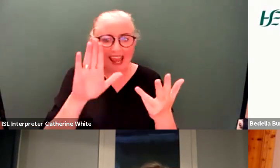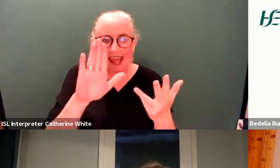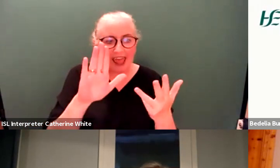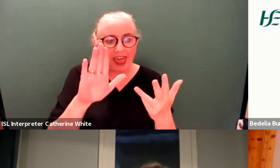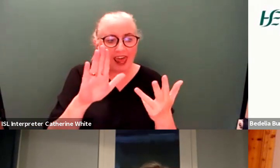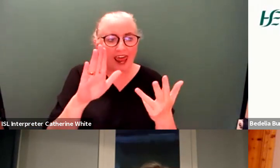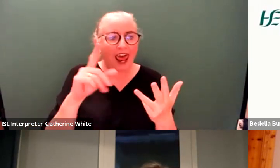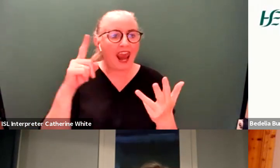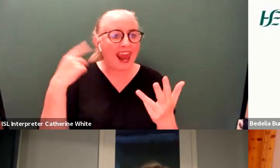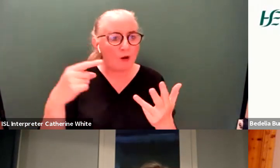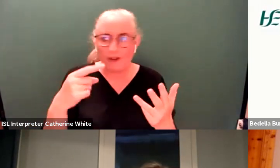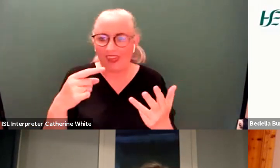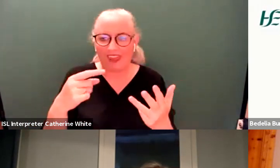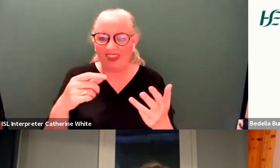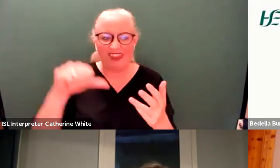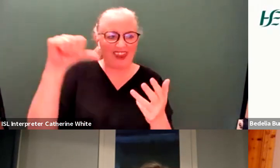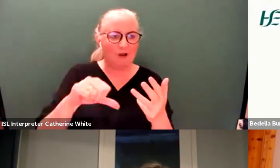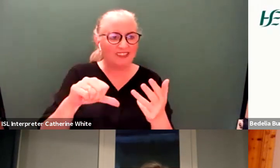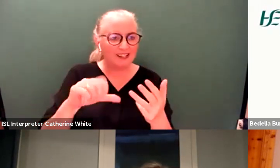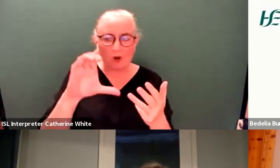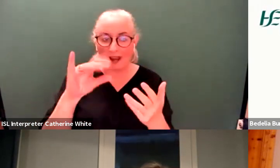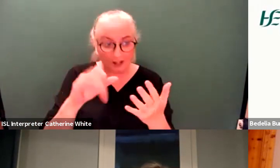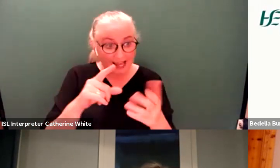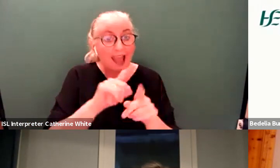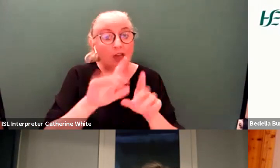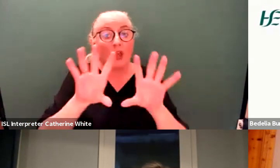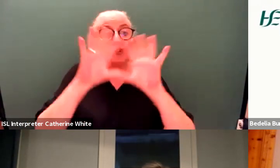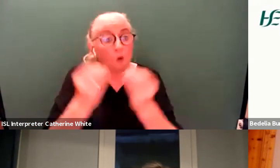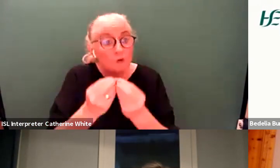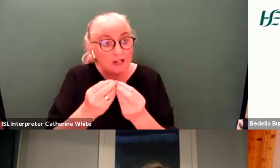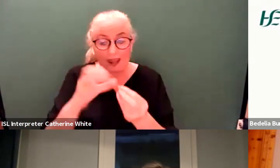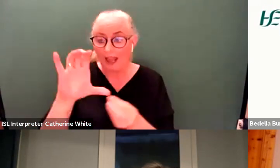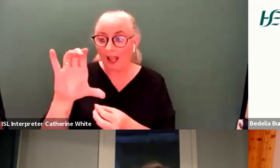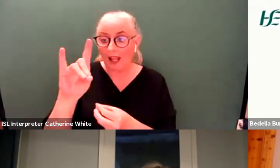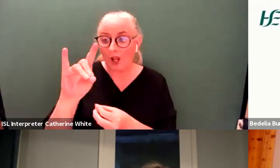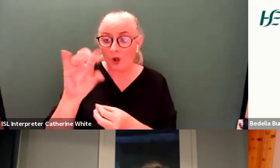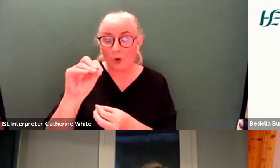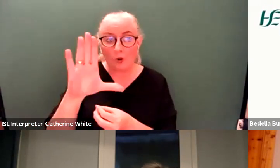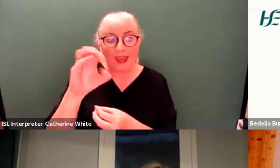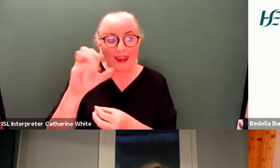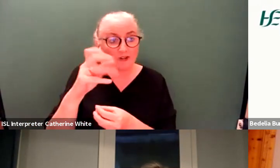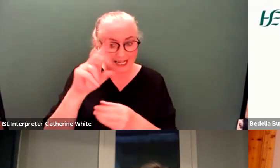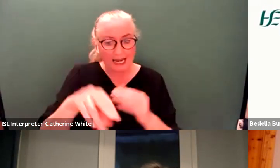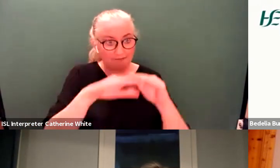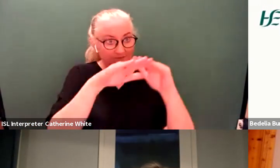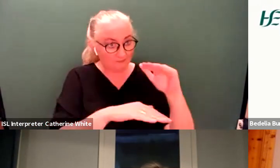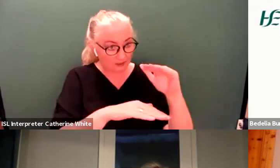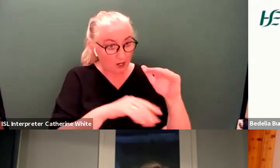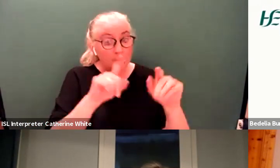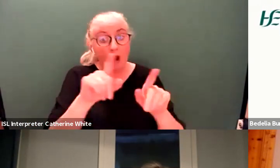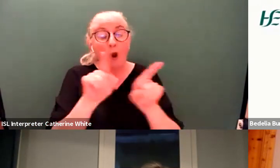lousy cholesterol, can go down, and your total cholesterol can go down. On the positive side as